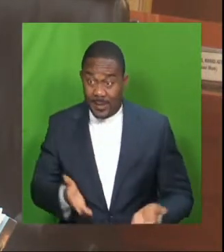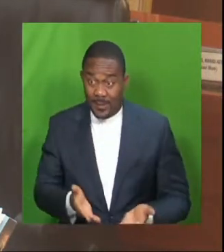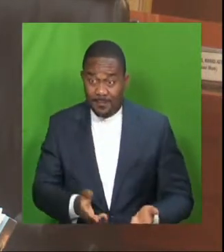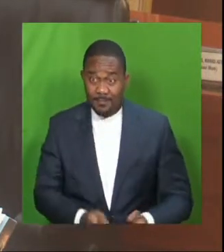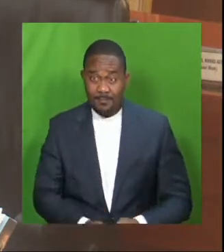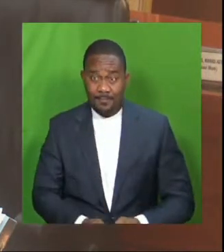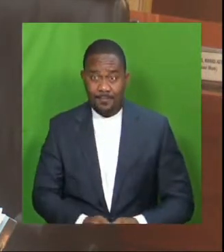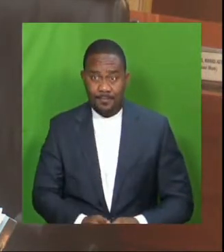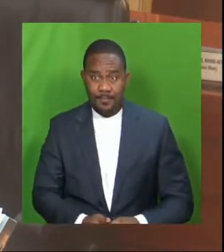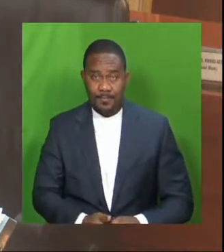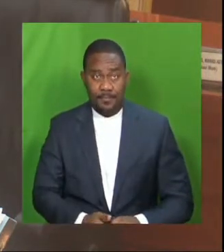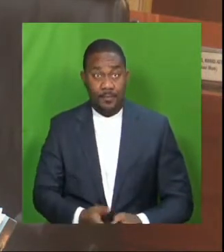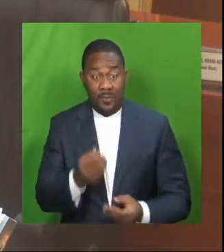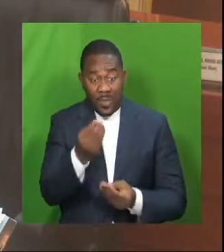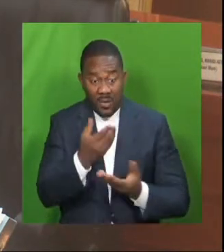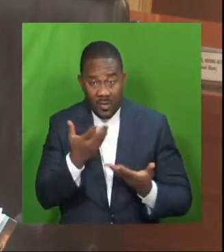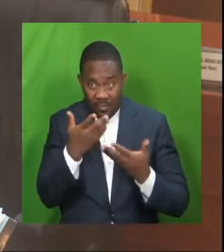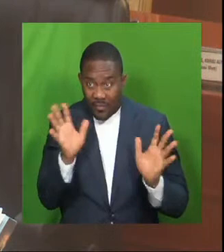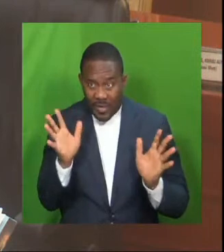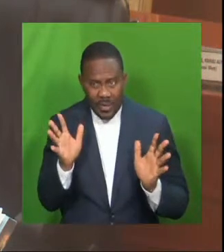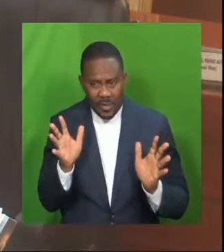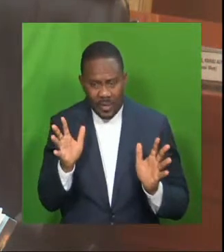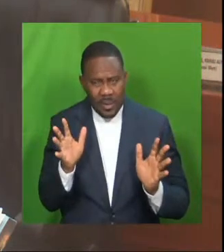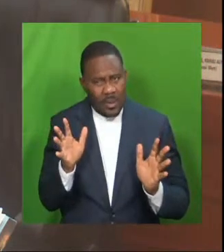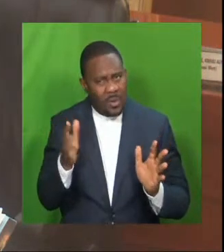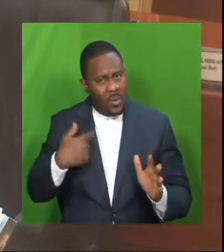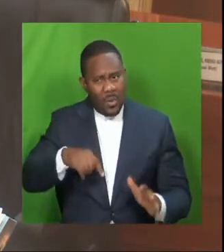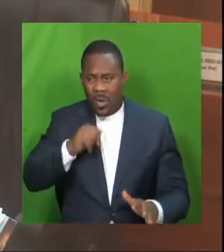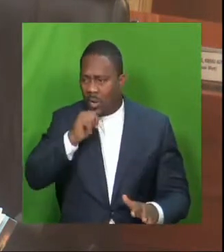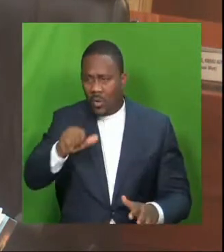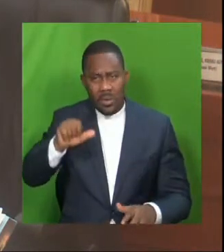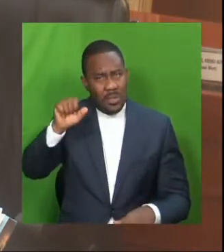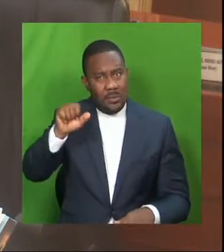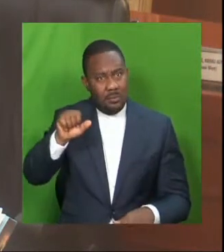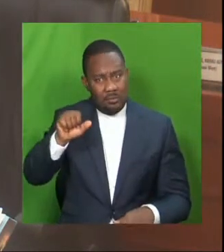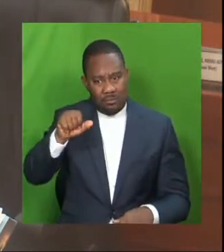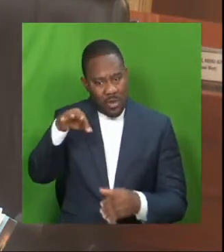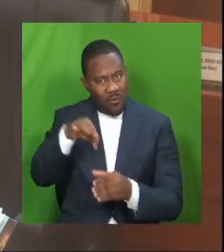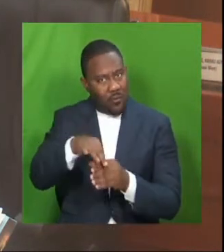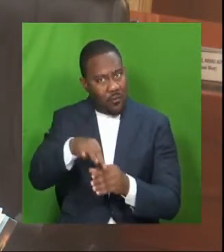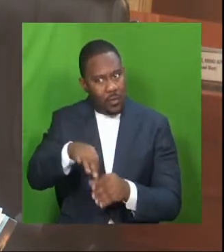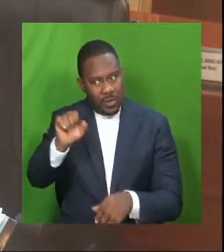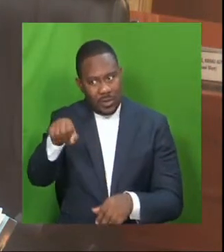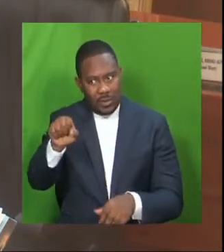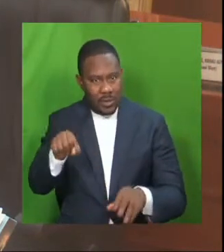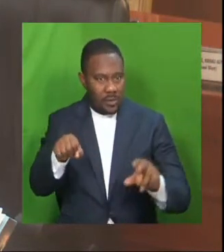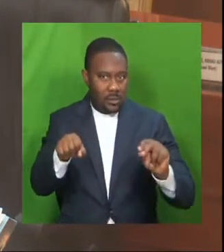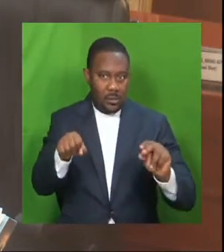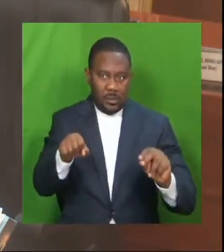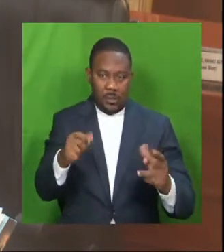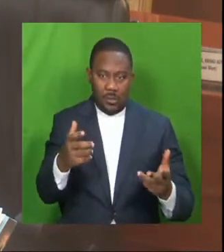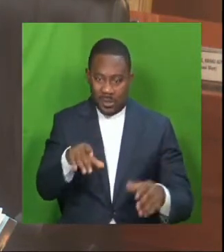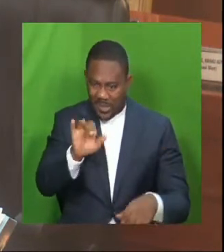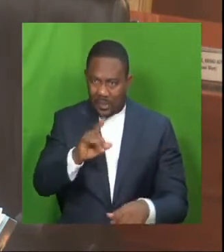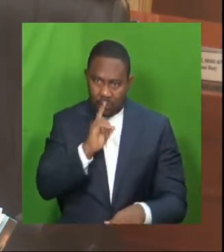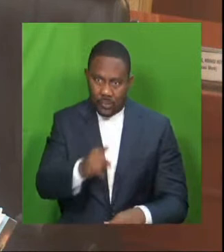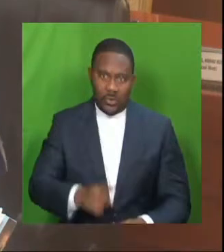It's for our information, and the plenary does not vote on it. That is the truth. Mr. Speaker,